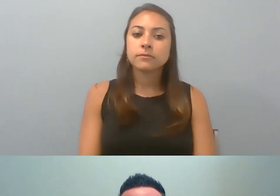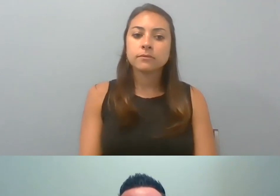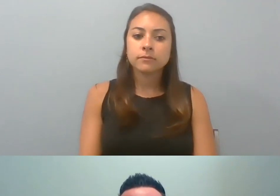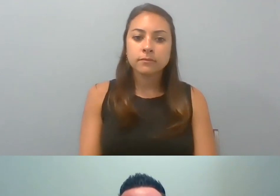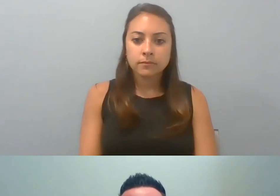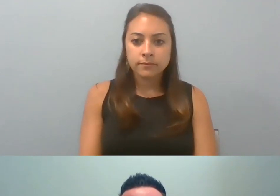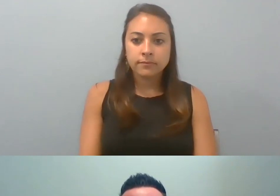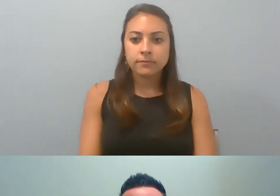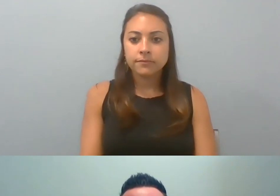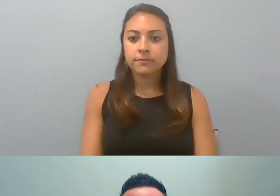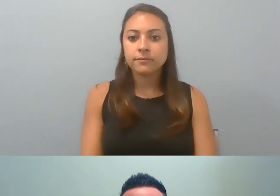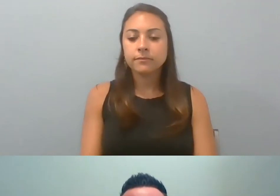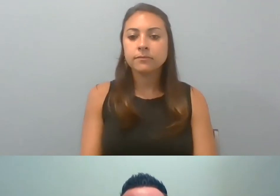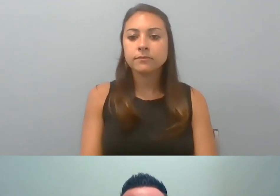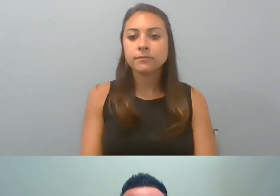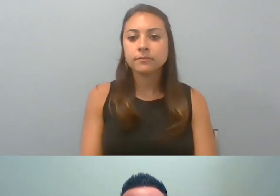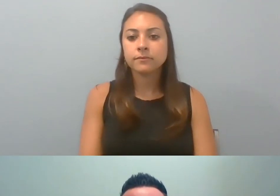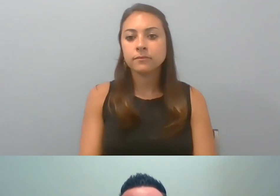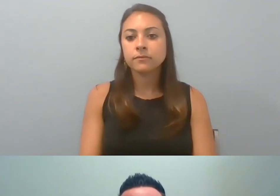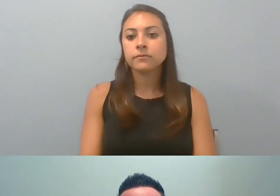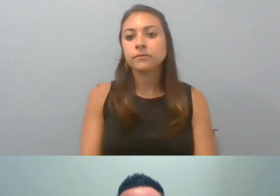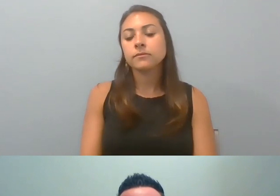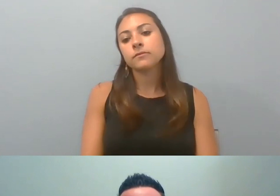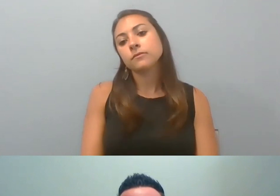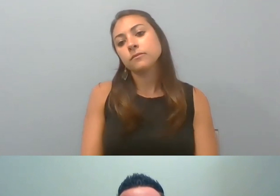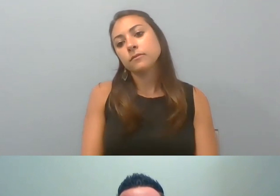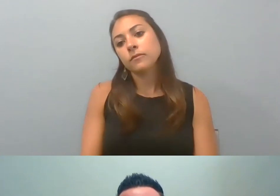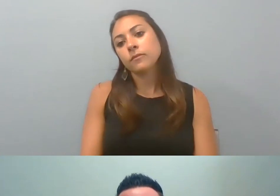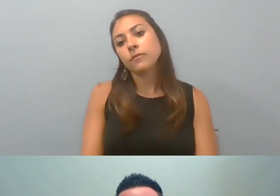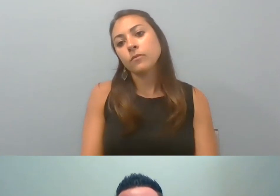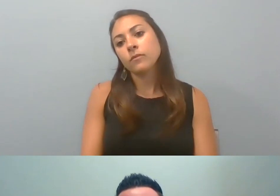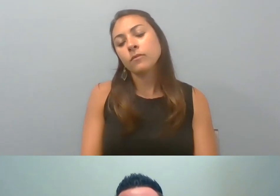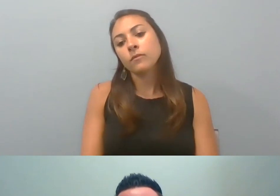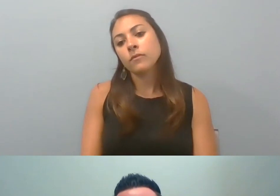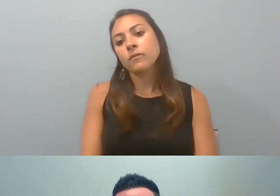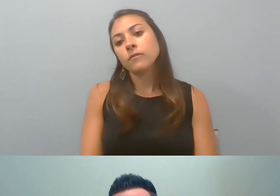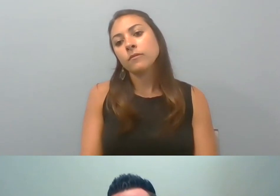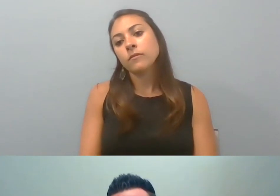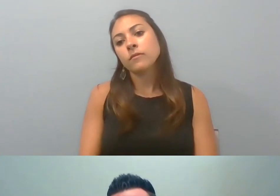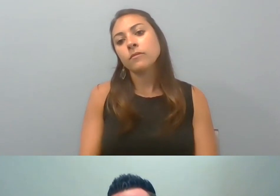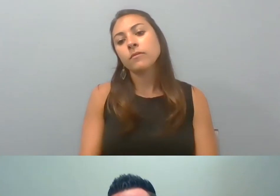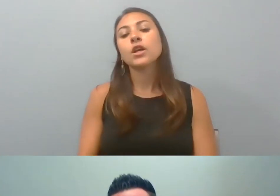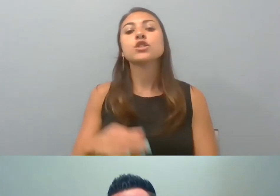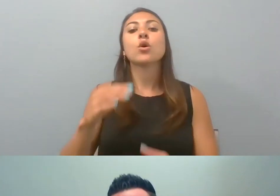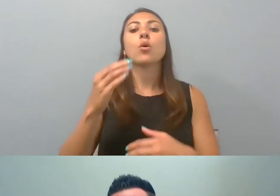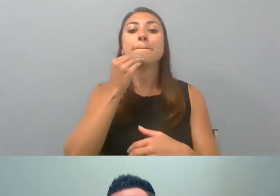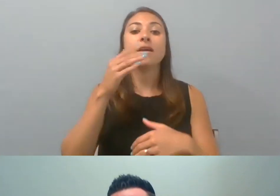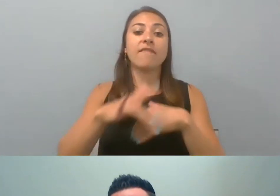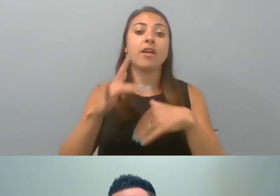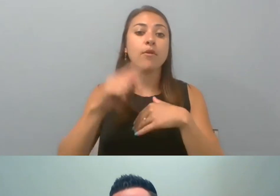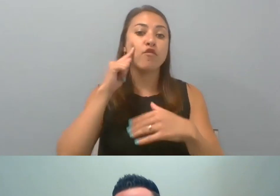Thank you. There were a few questions about meal availability over holidays. So I was wondering